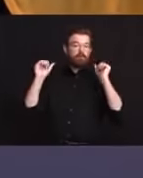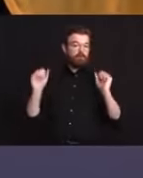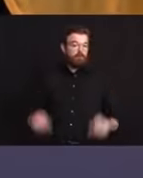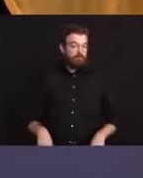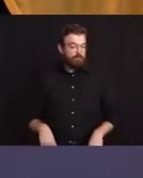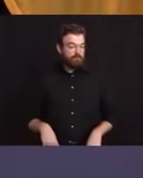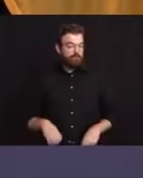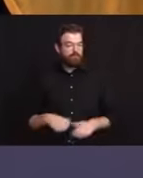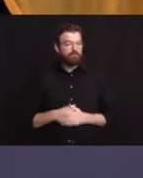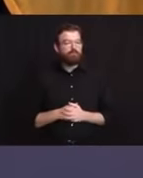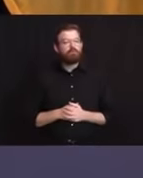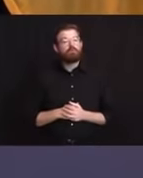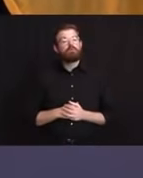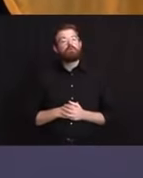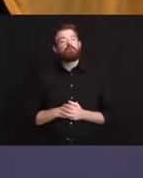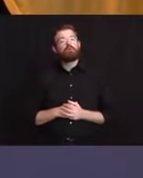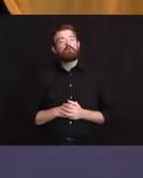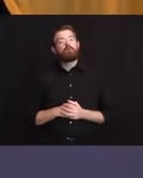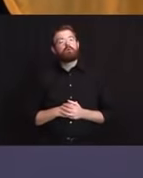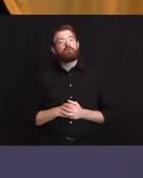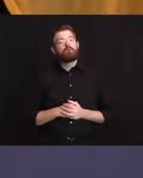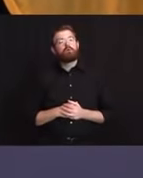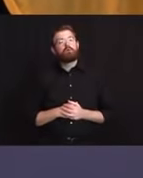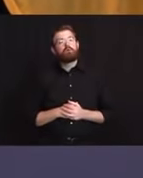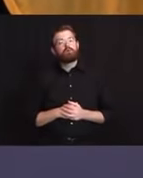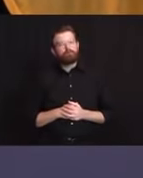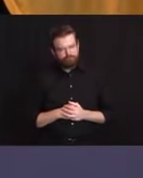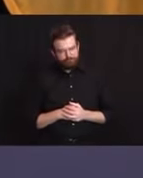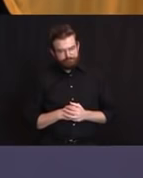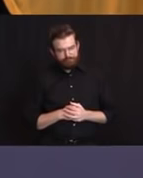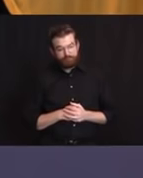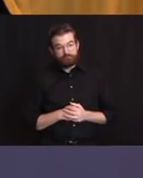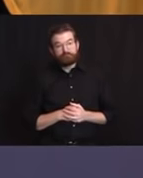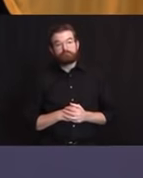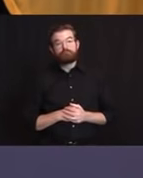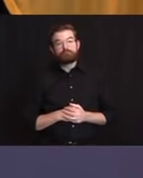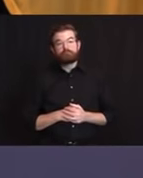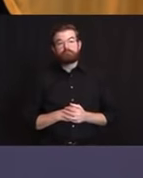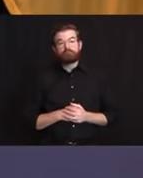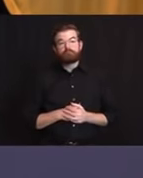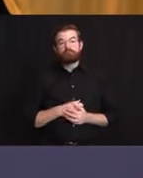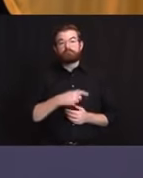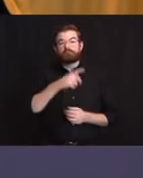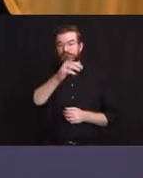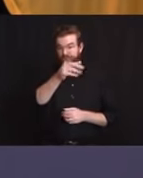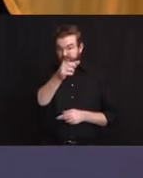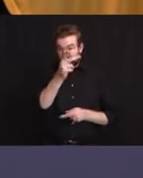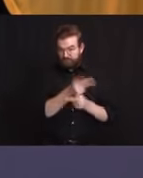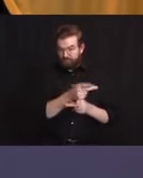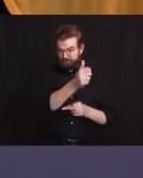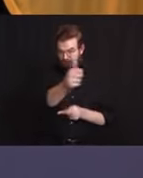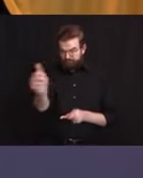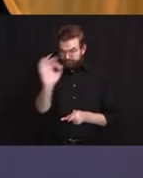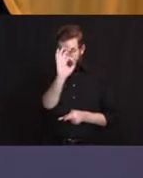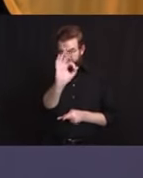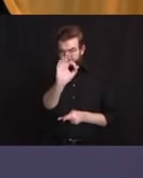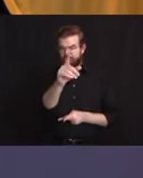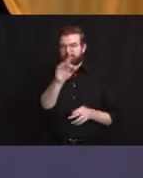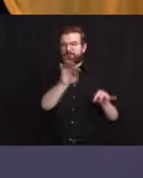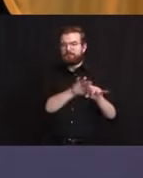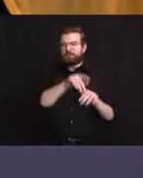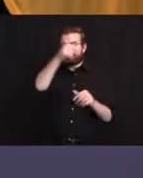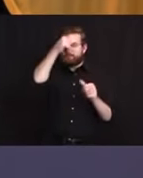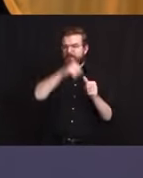remember friends, family, neighbors who are particularly vulnerable during the period like this.